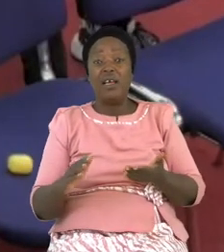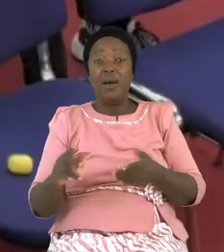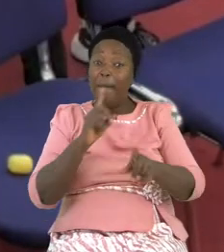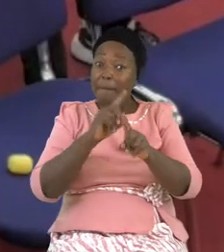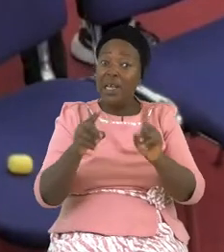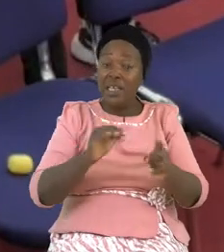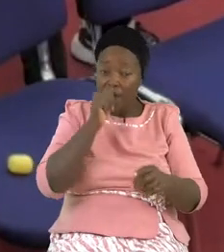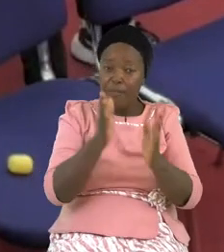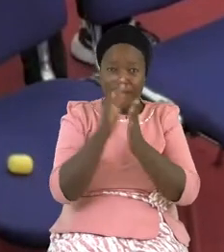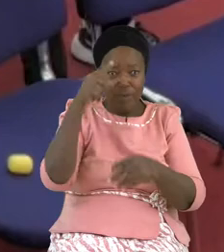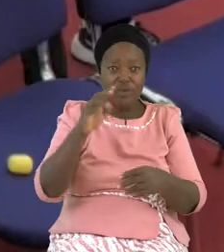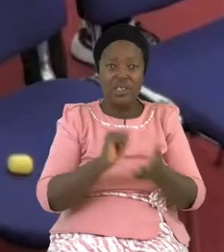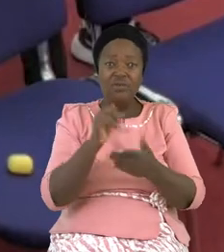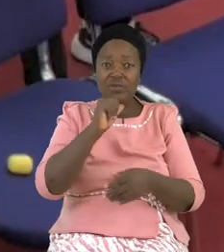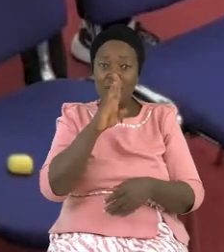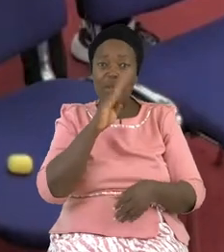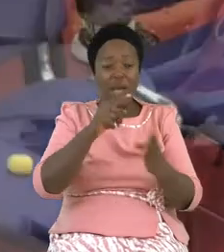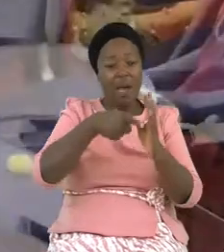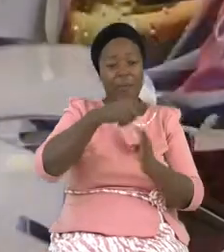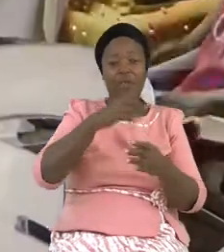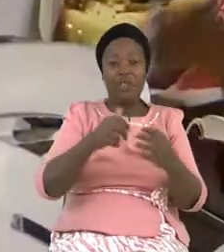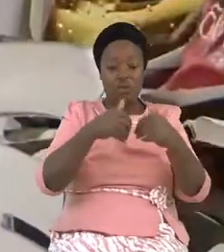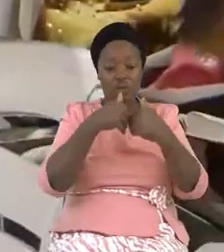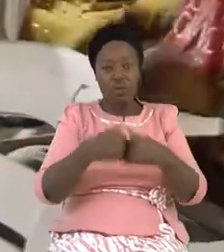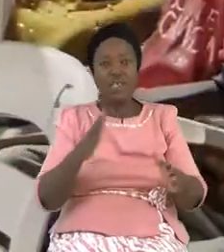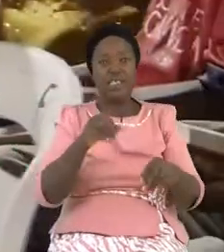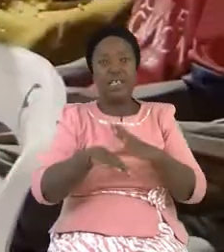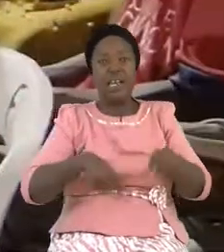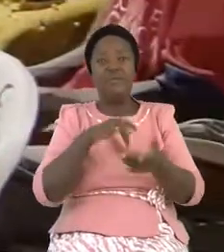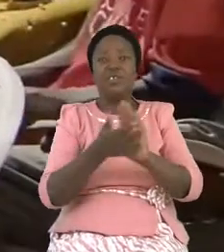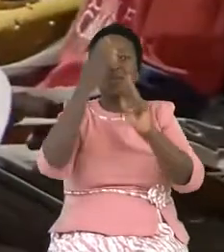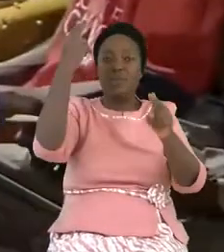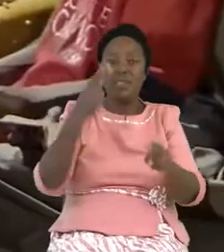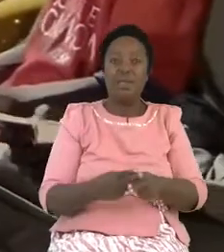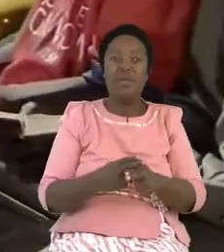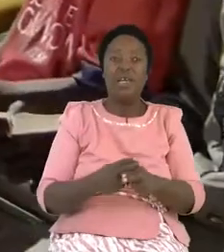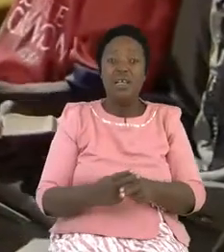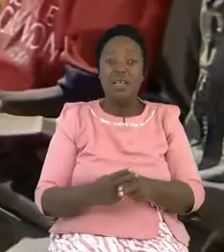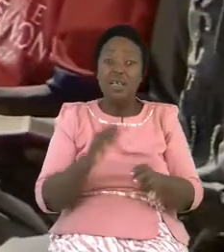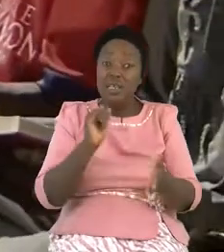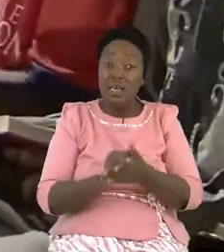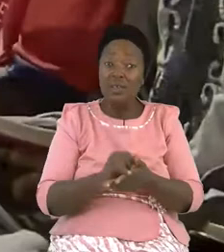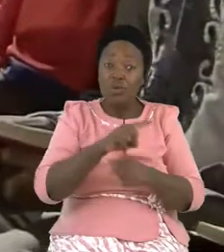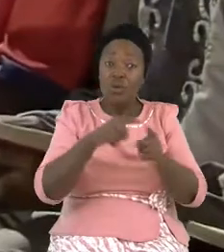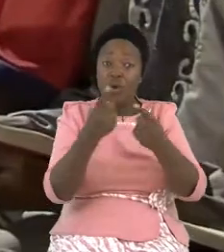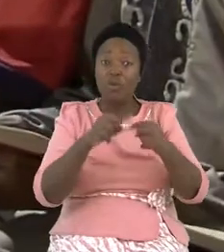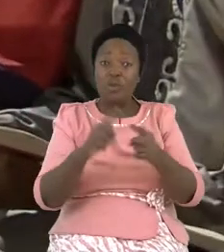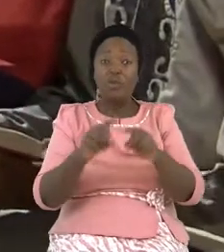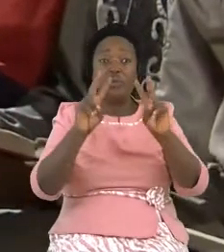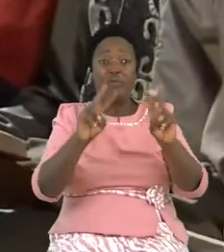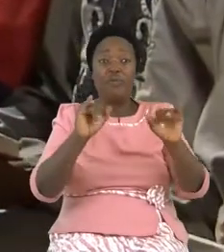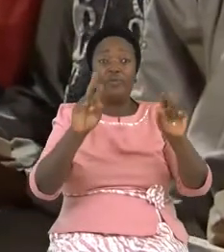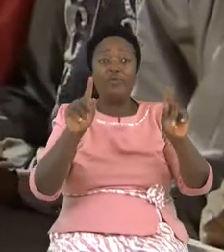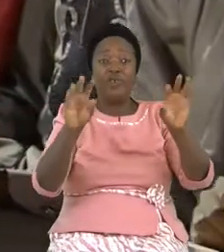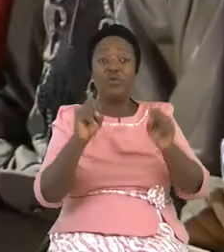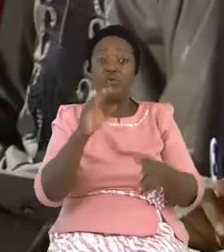the losers in life in Jesus' name. That when you come to Christ, you know, sometimes when we say, if you want